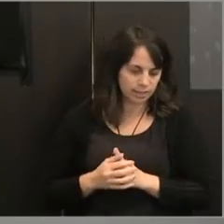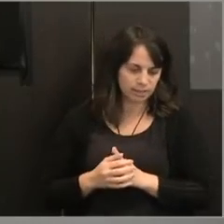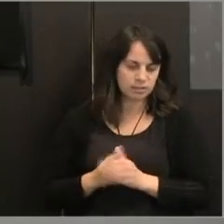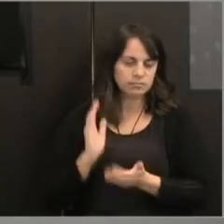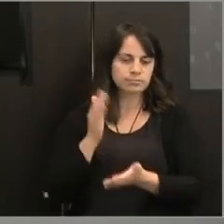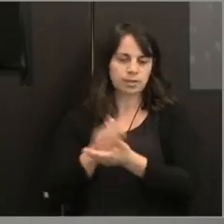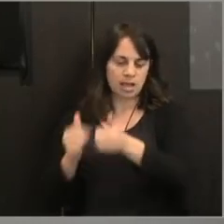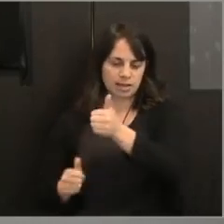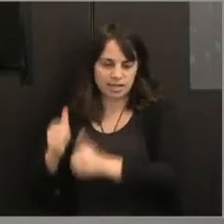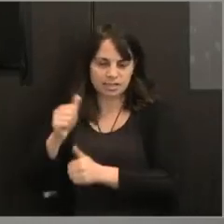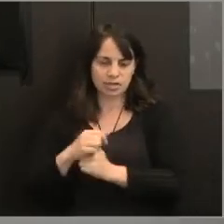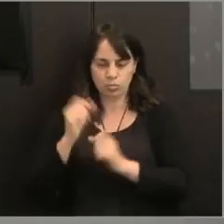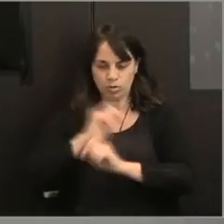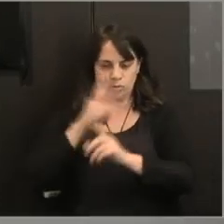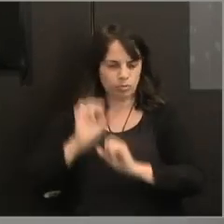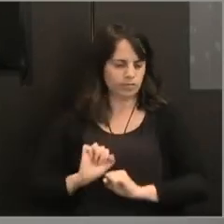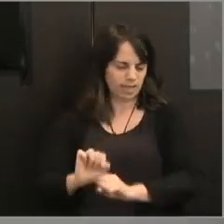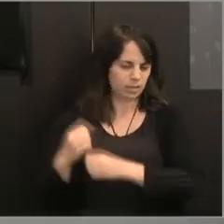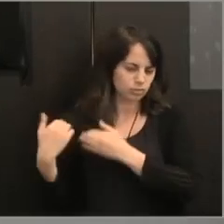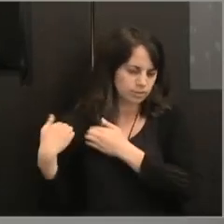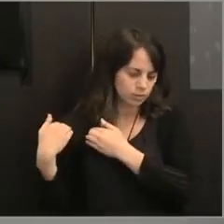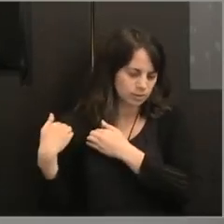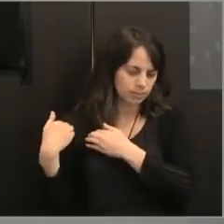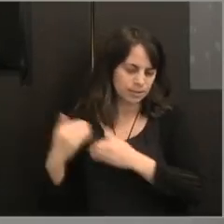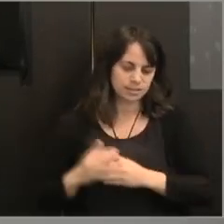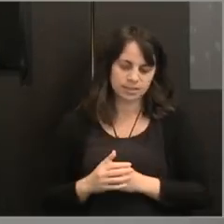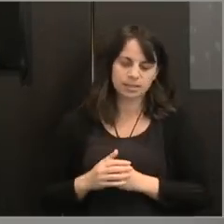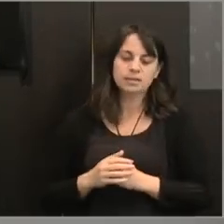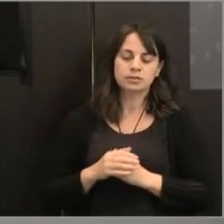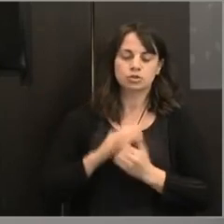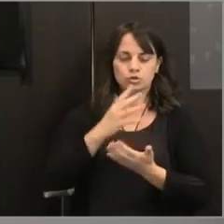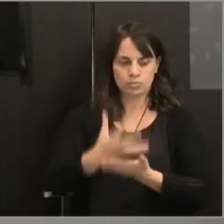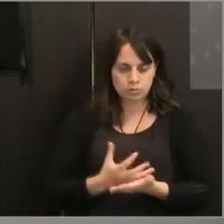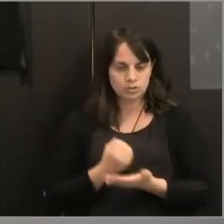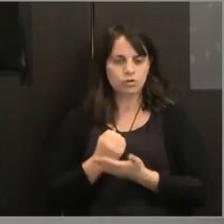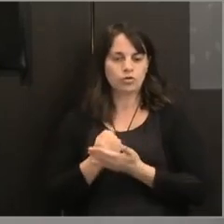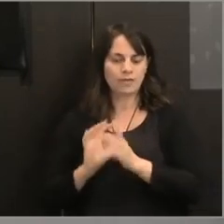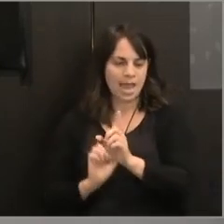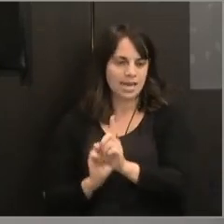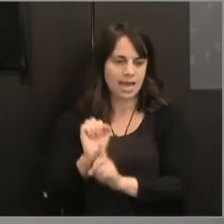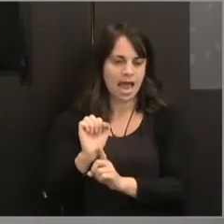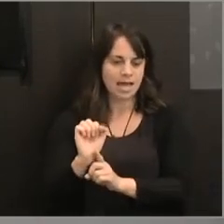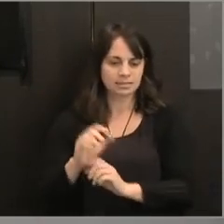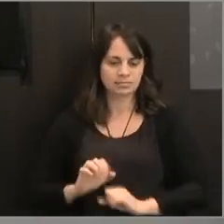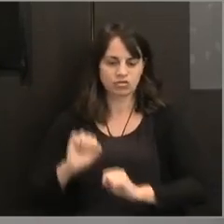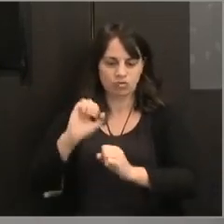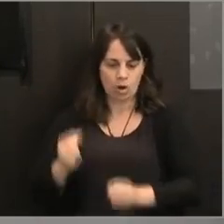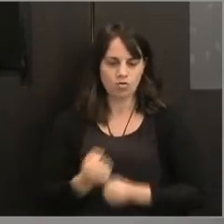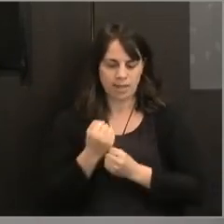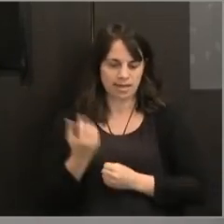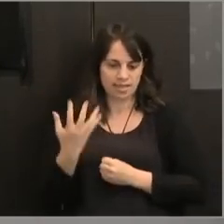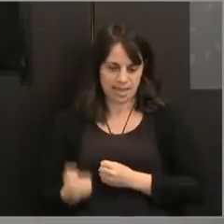were mindful of their responsibility to preserve and even enhance the mana they were entrusted